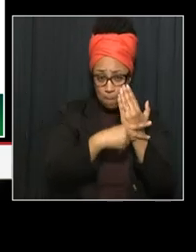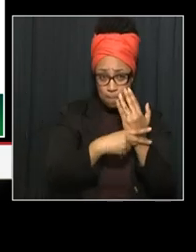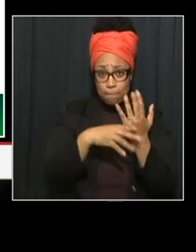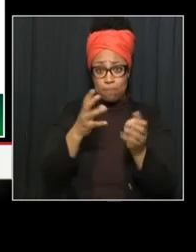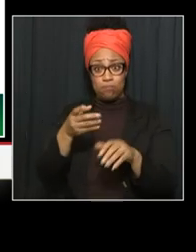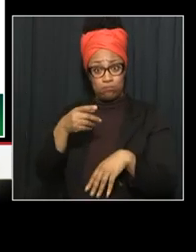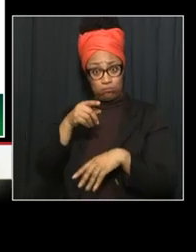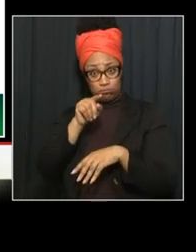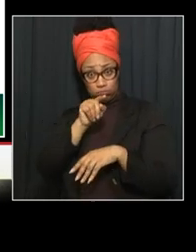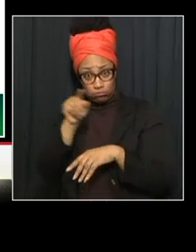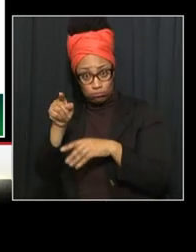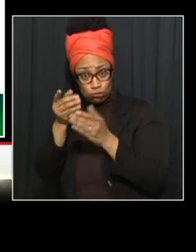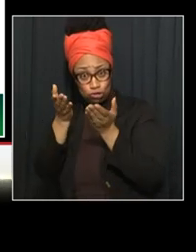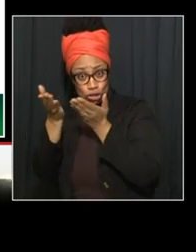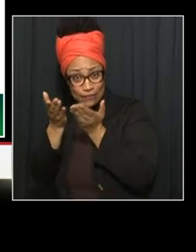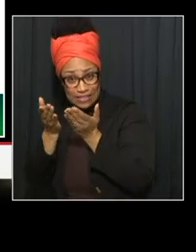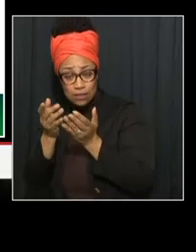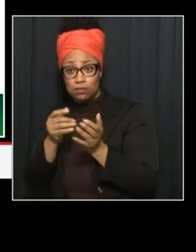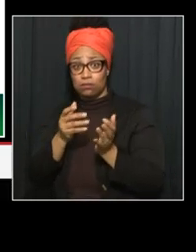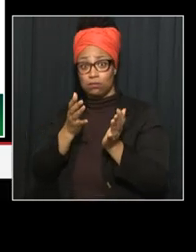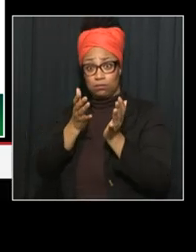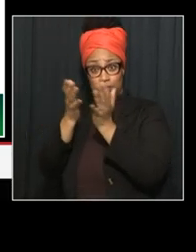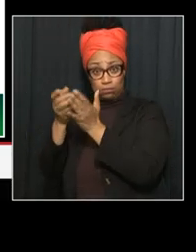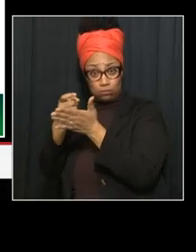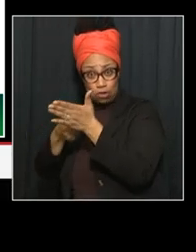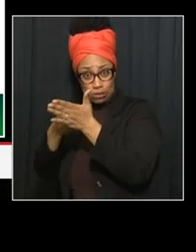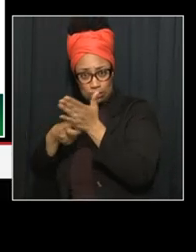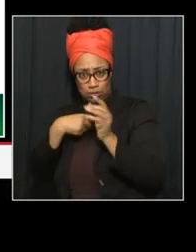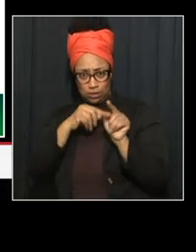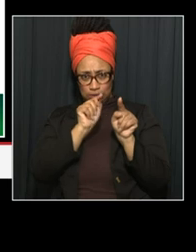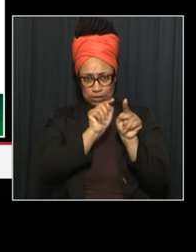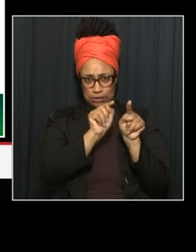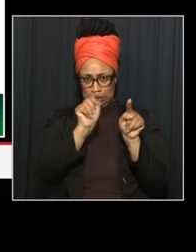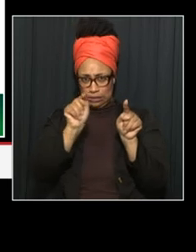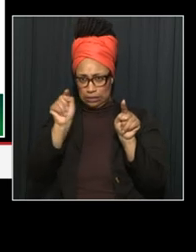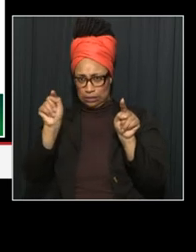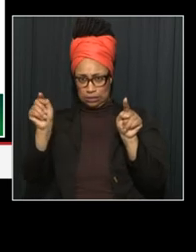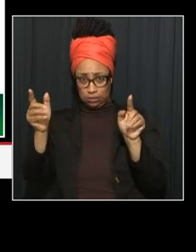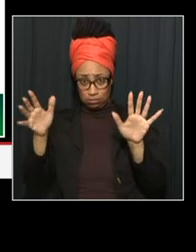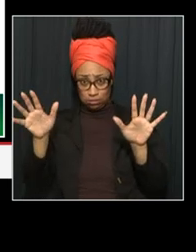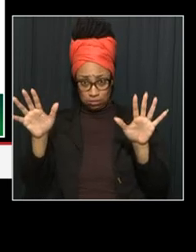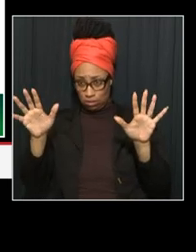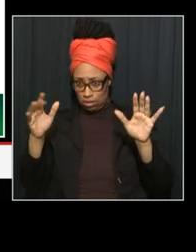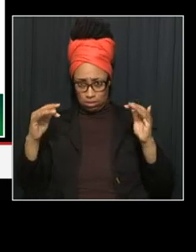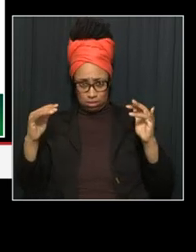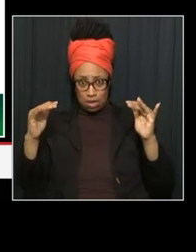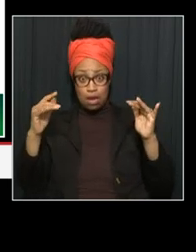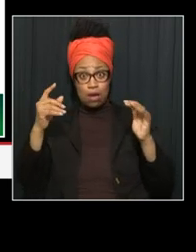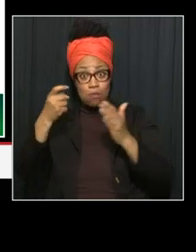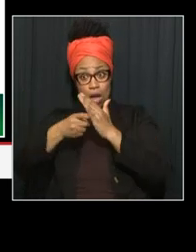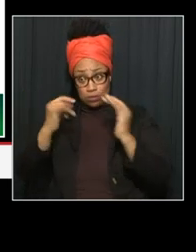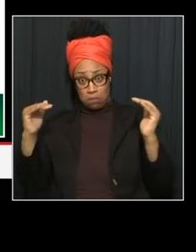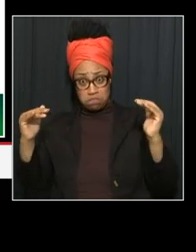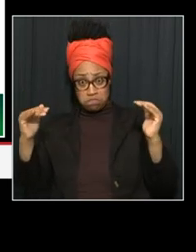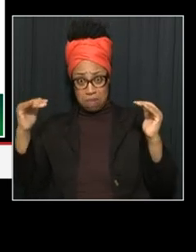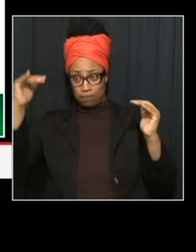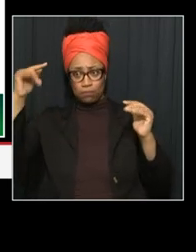in basically a number for next year that we would have to hit to be able to sustain that. And that's for the first few